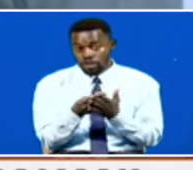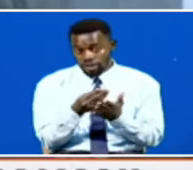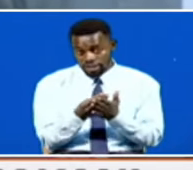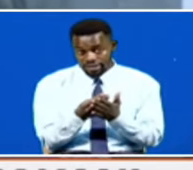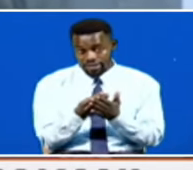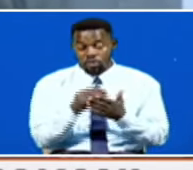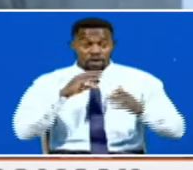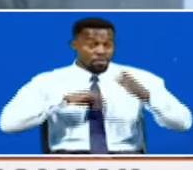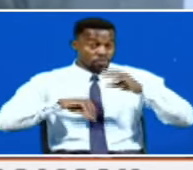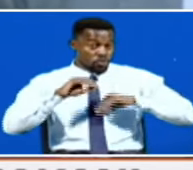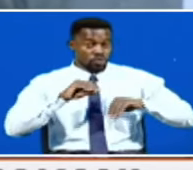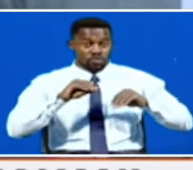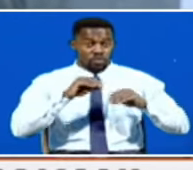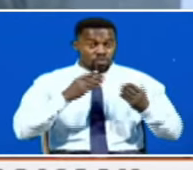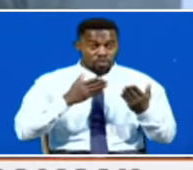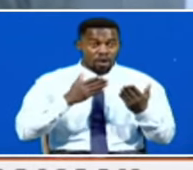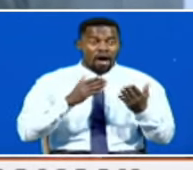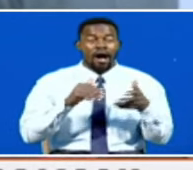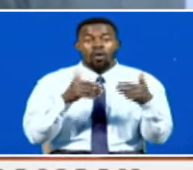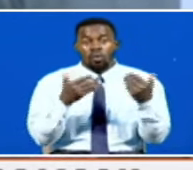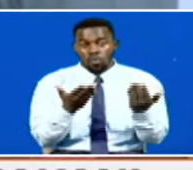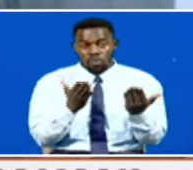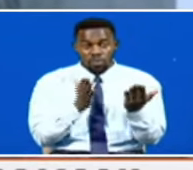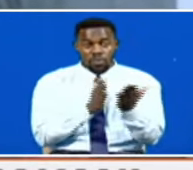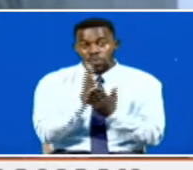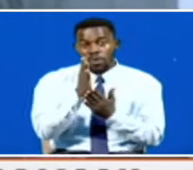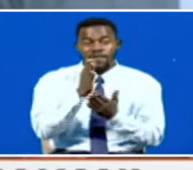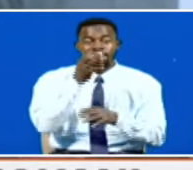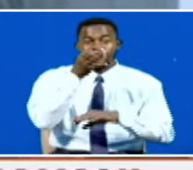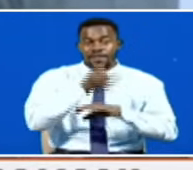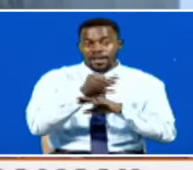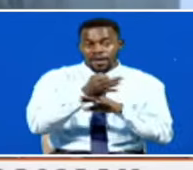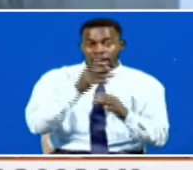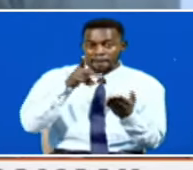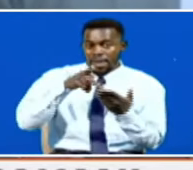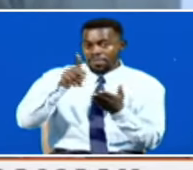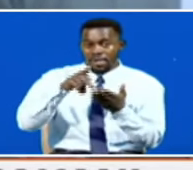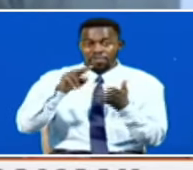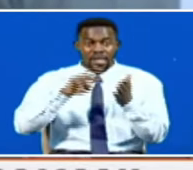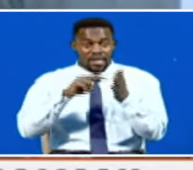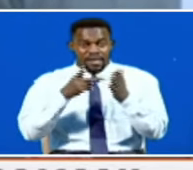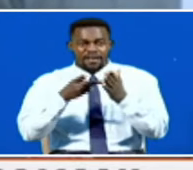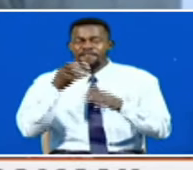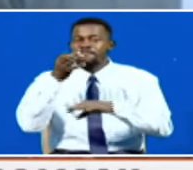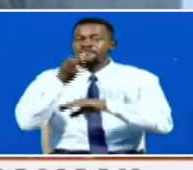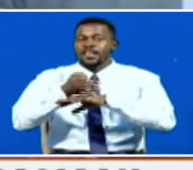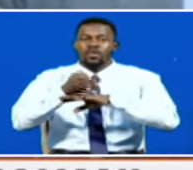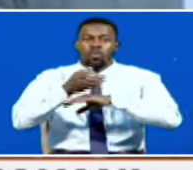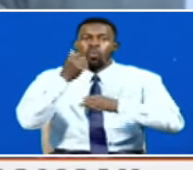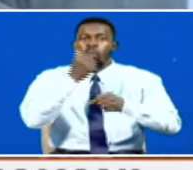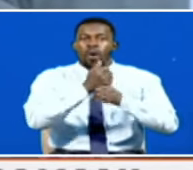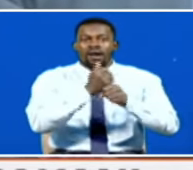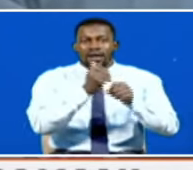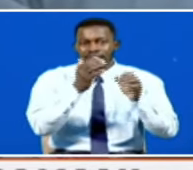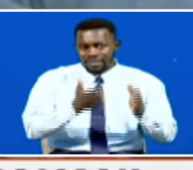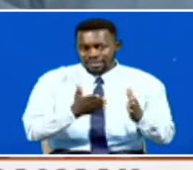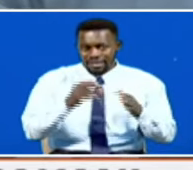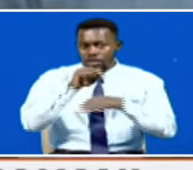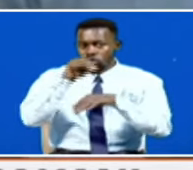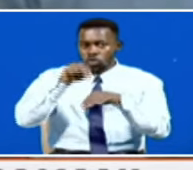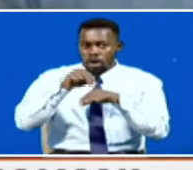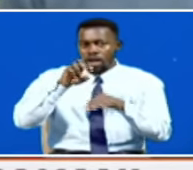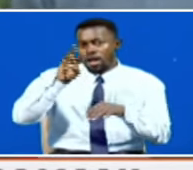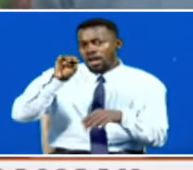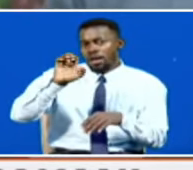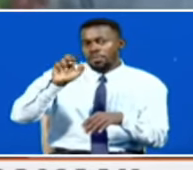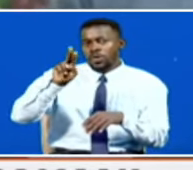embezzled through fraudulent payments to ghost employees at the National Museums of Kenya